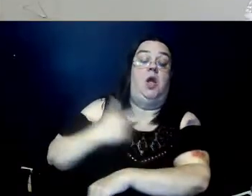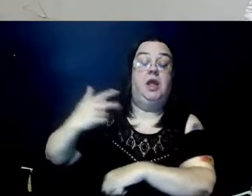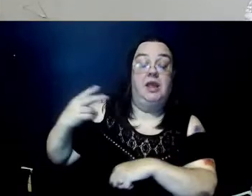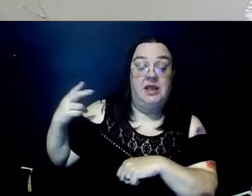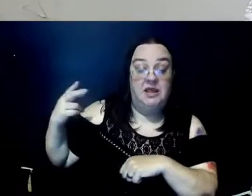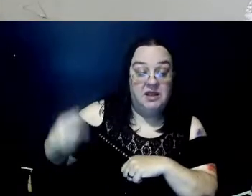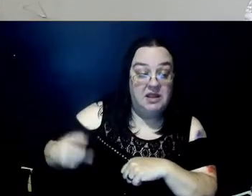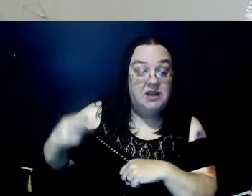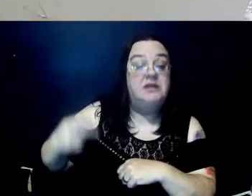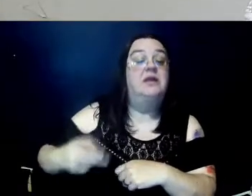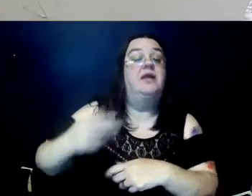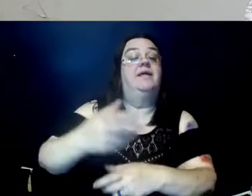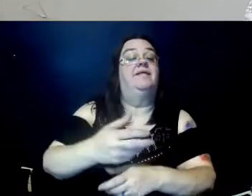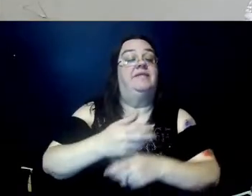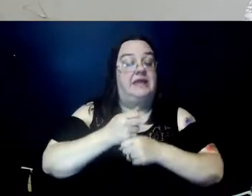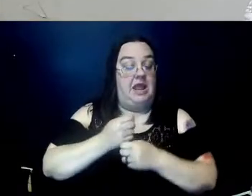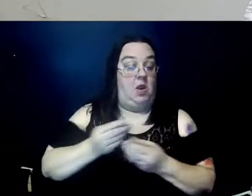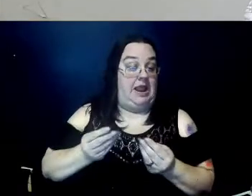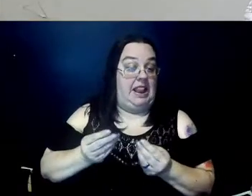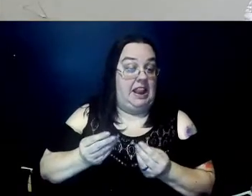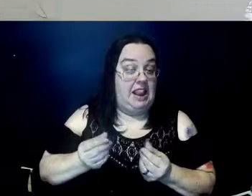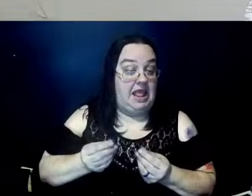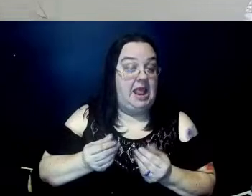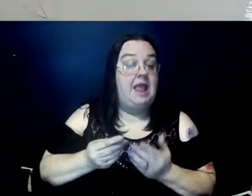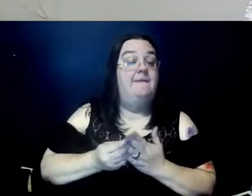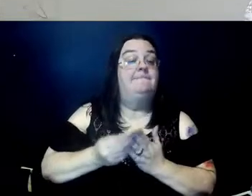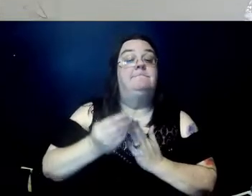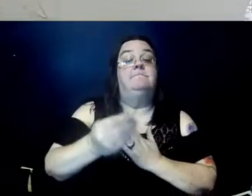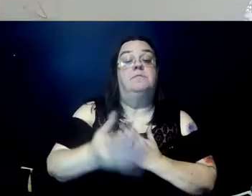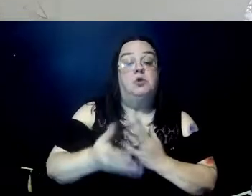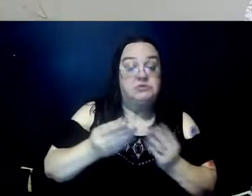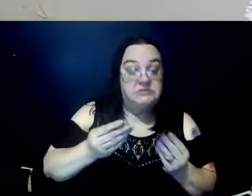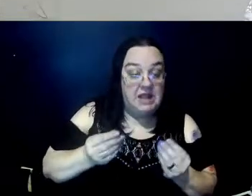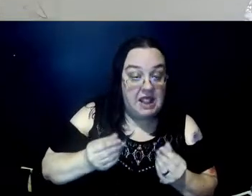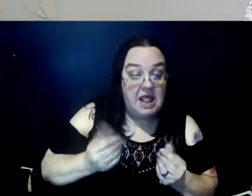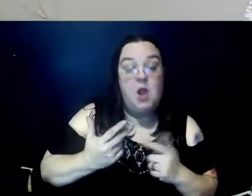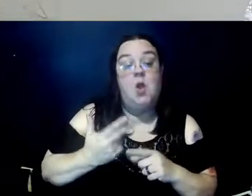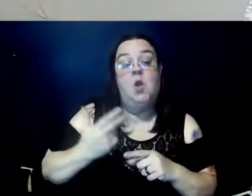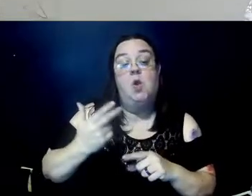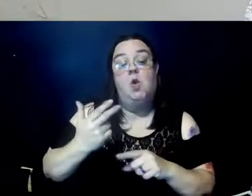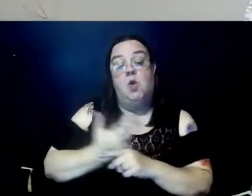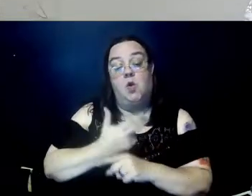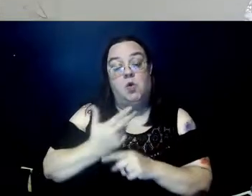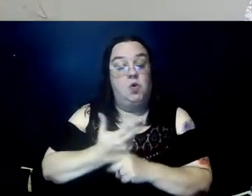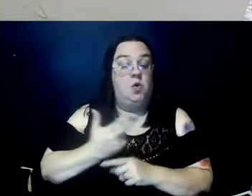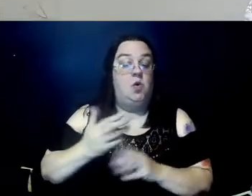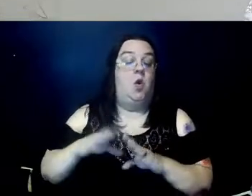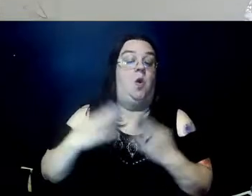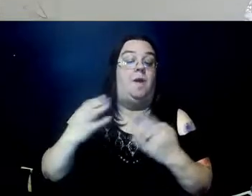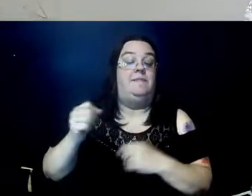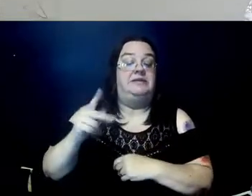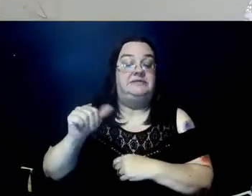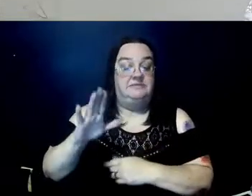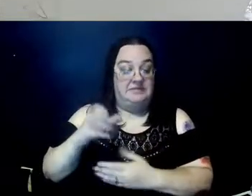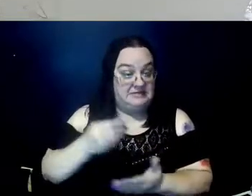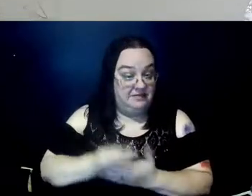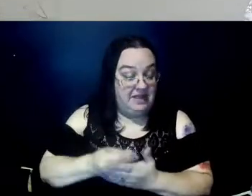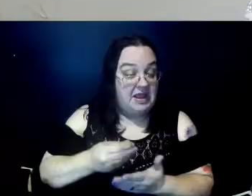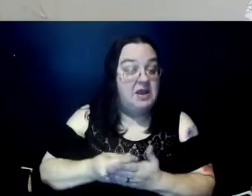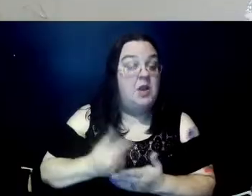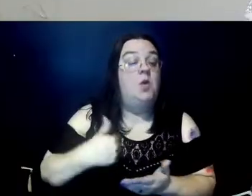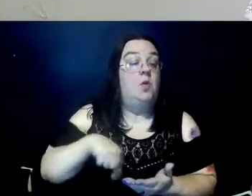of acquiring land, purchasing land, using open space money. We've